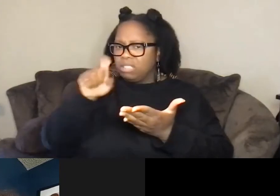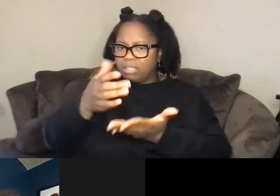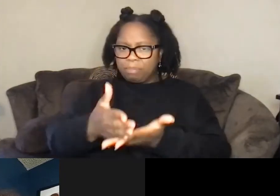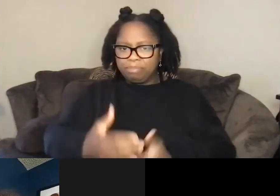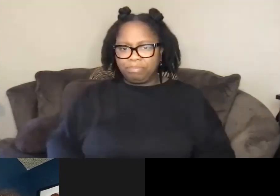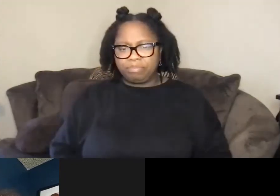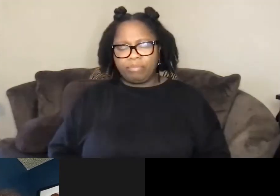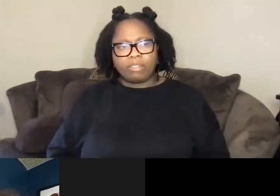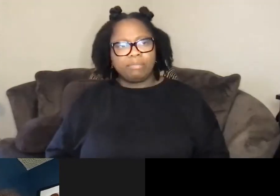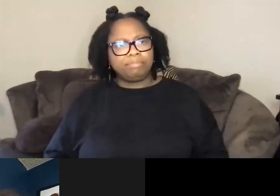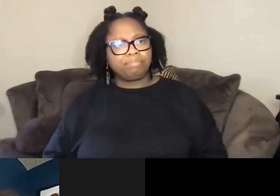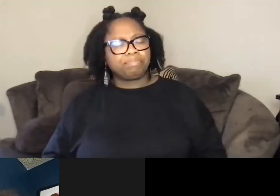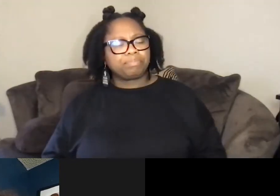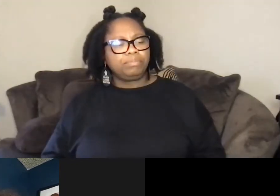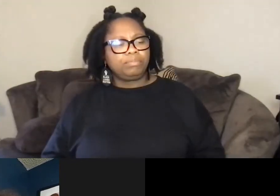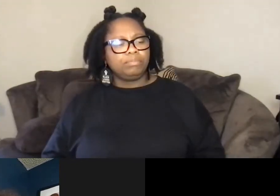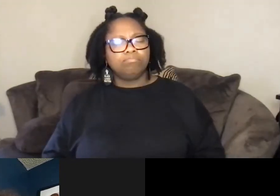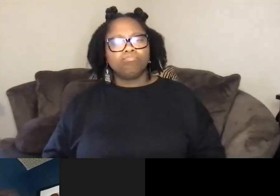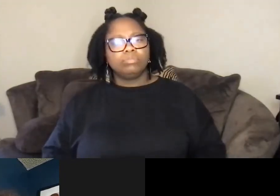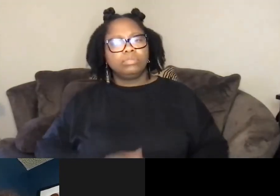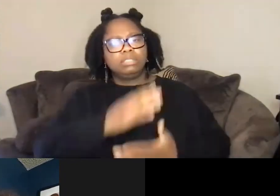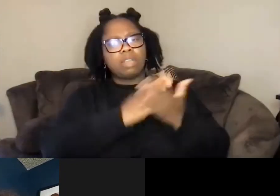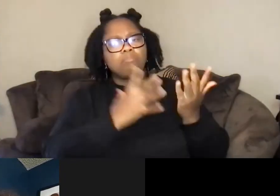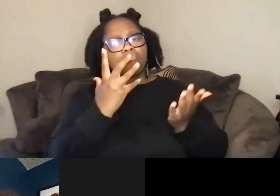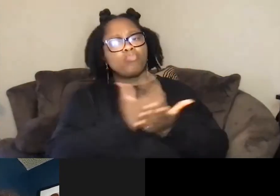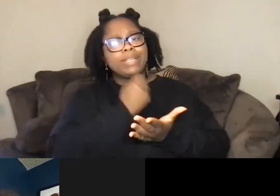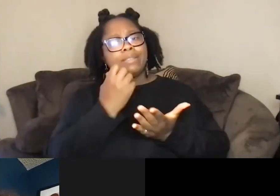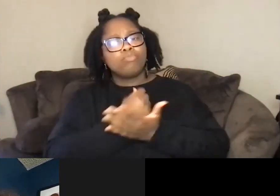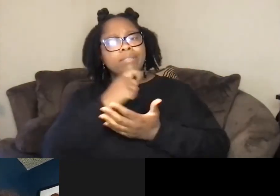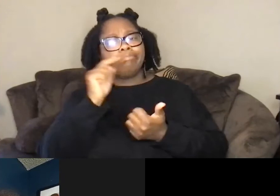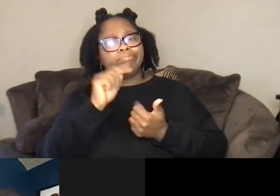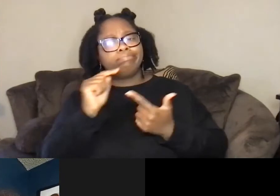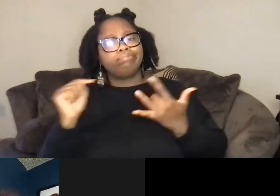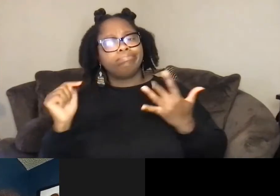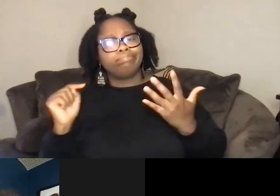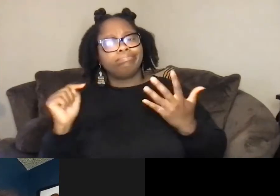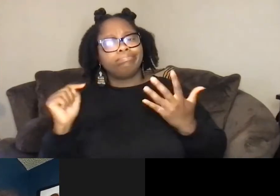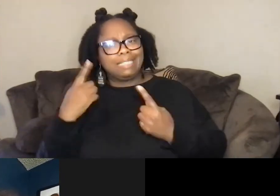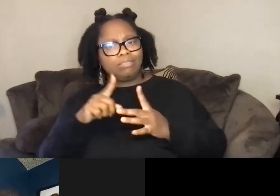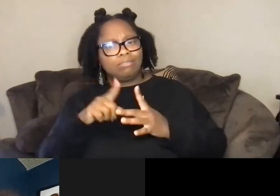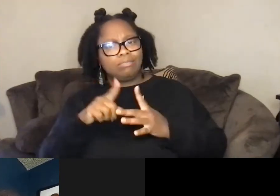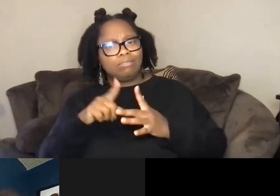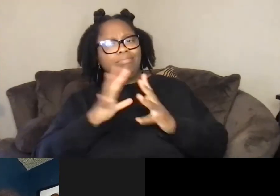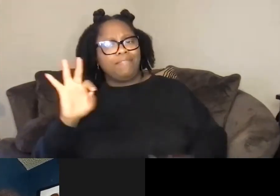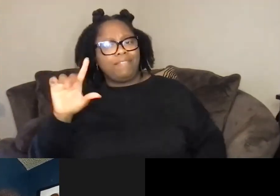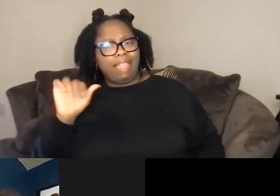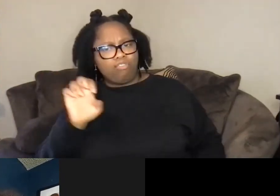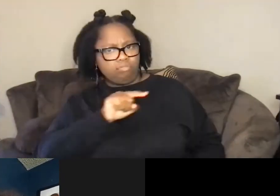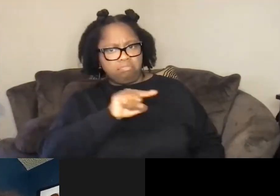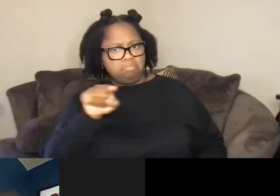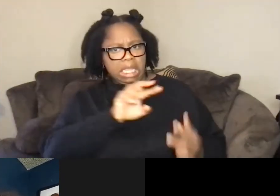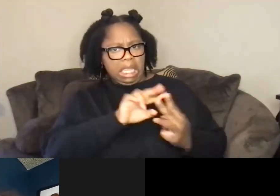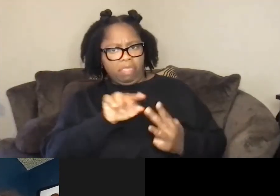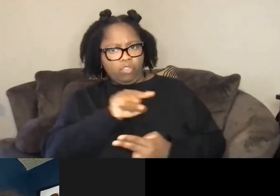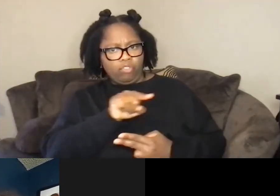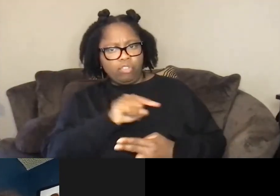What are some of the wins that you've seen over the years since you started Flair, Sandra or Brandie, since you've been a lawyer? Like,